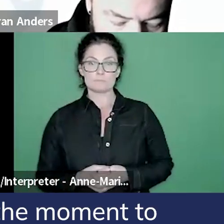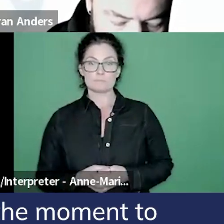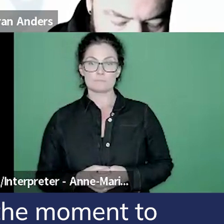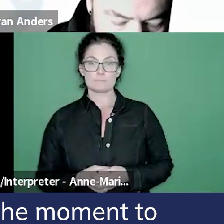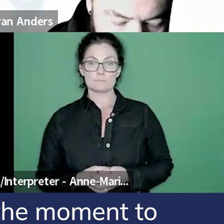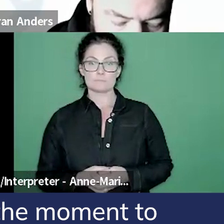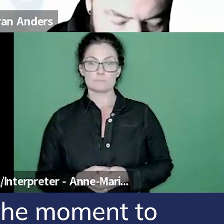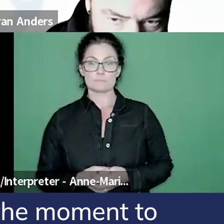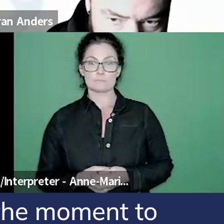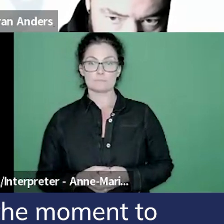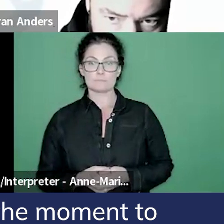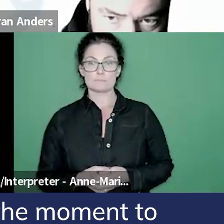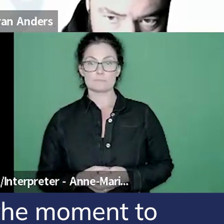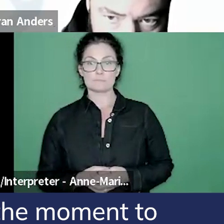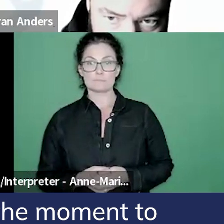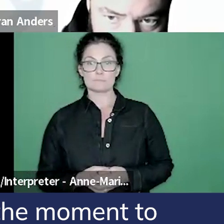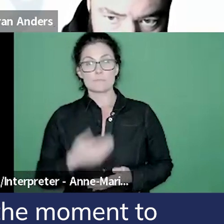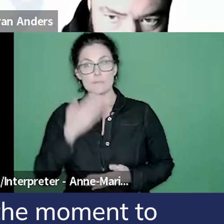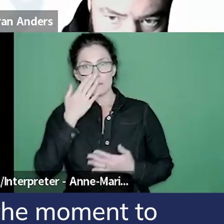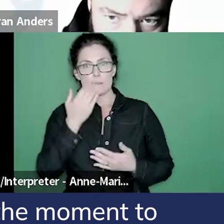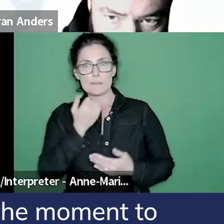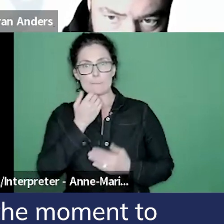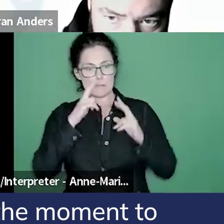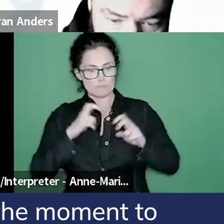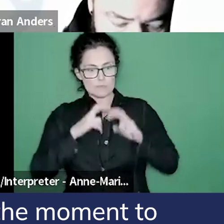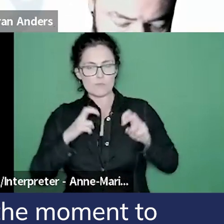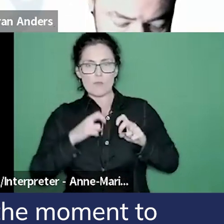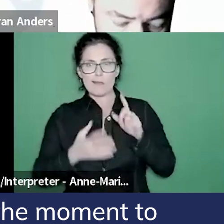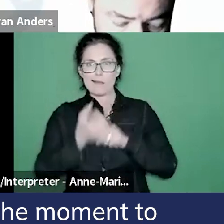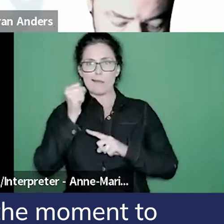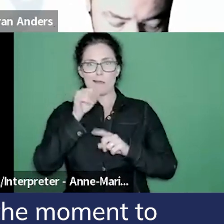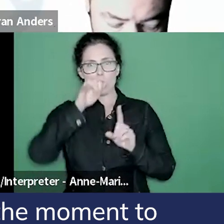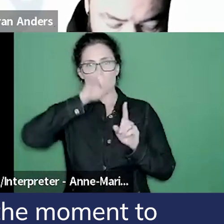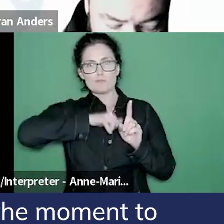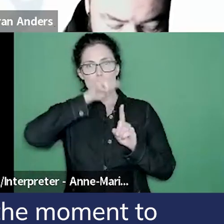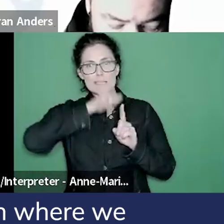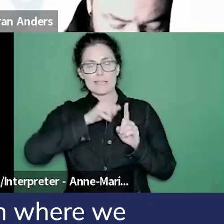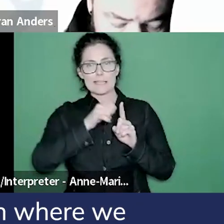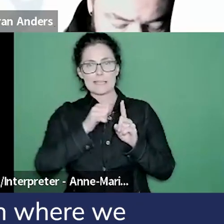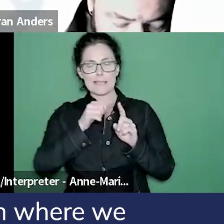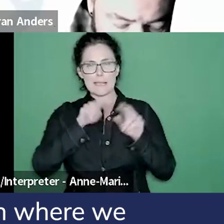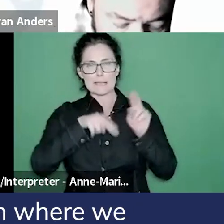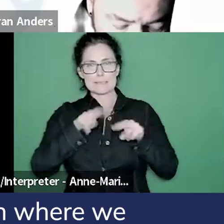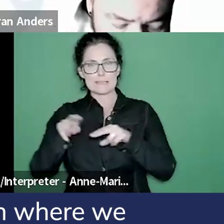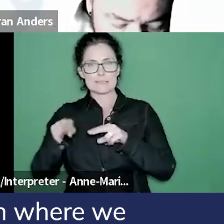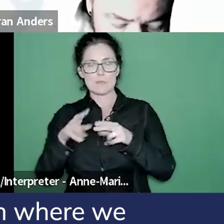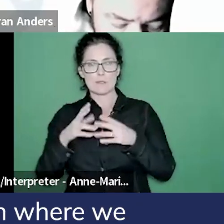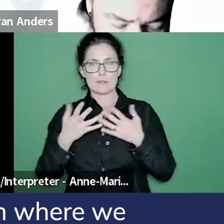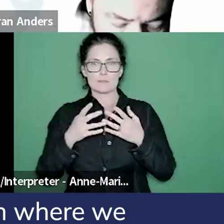There seems to be this rush in research at the moment to find these screening assessments and assessment tools to